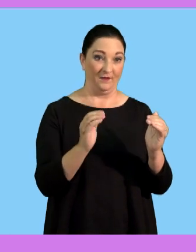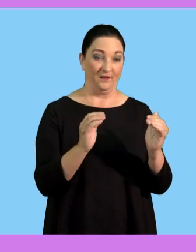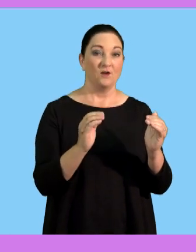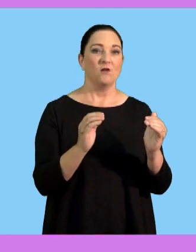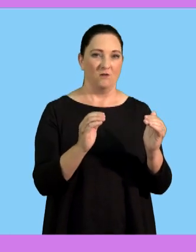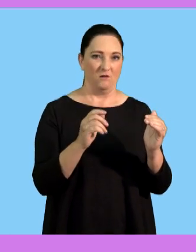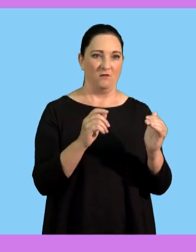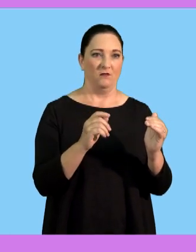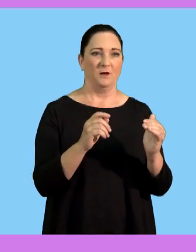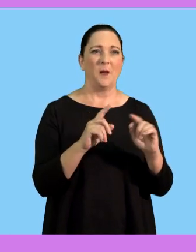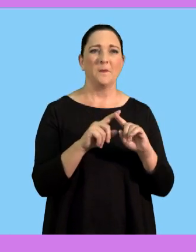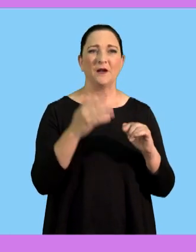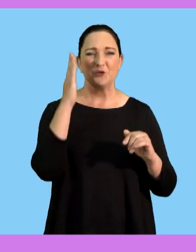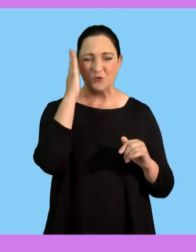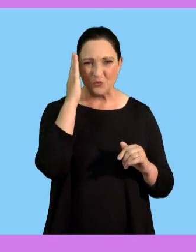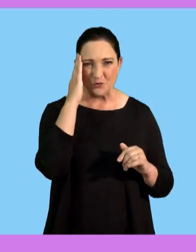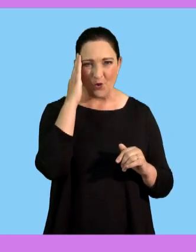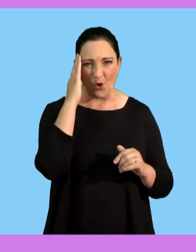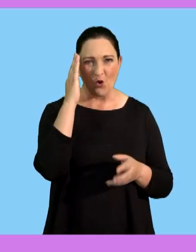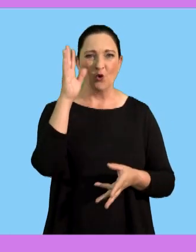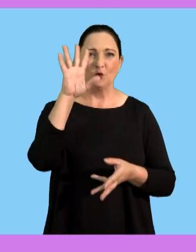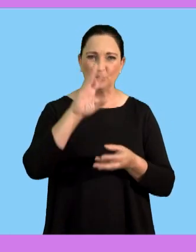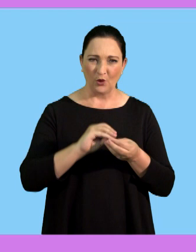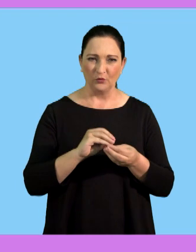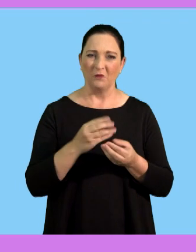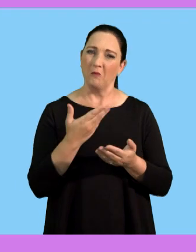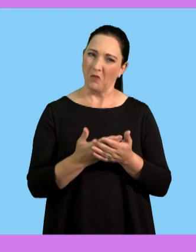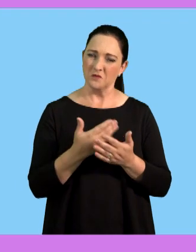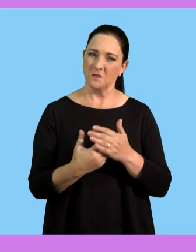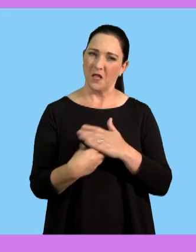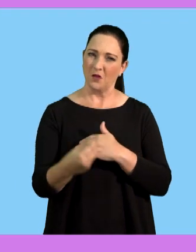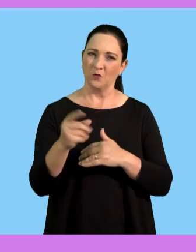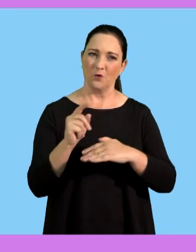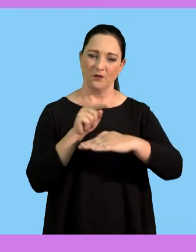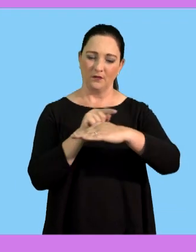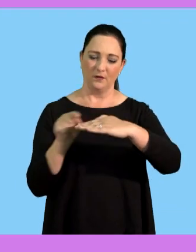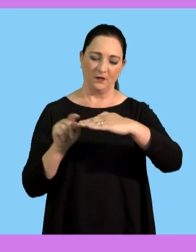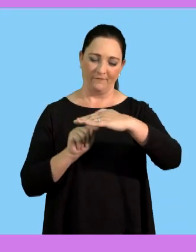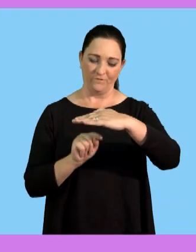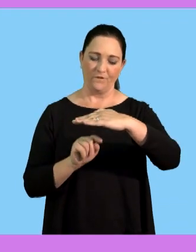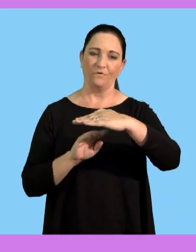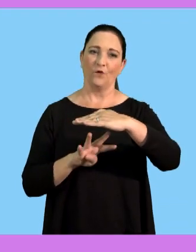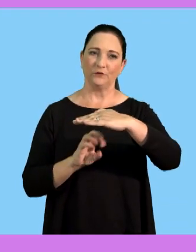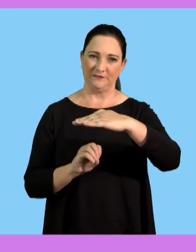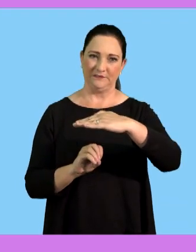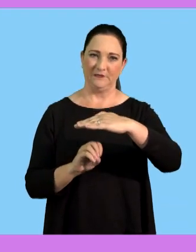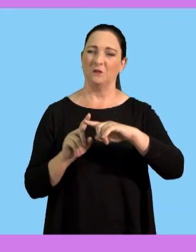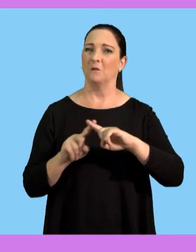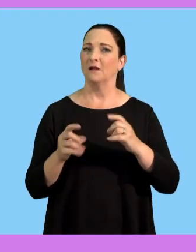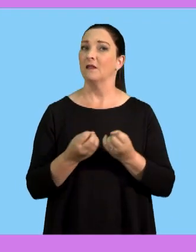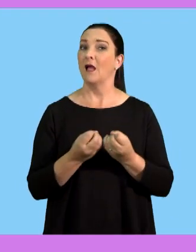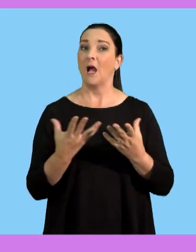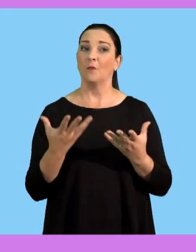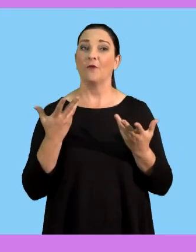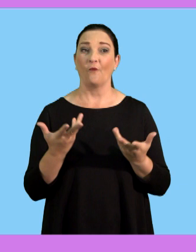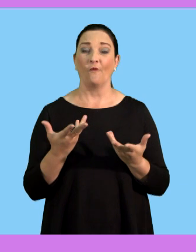So what is your first mark already? You know what's your total number of possible outcomes? That is 40. Now I look, how